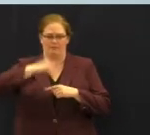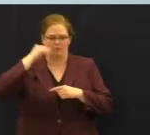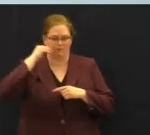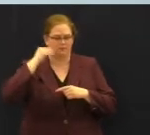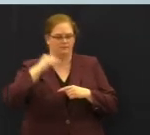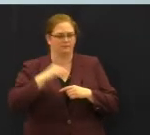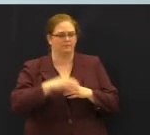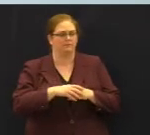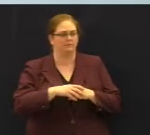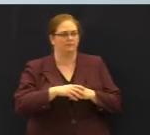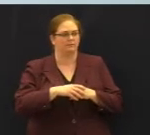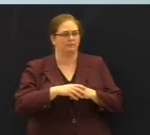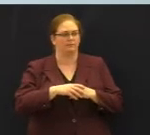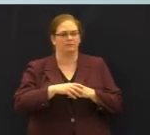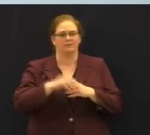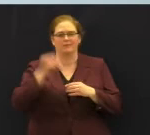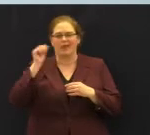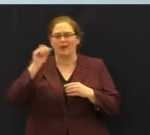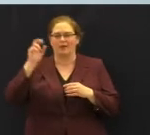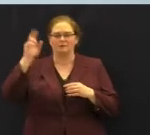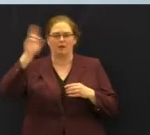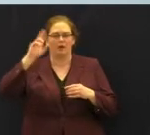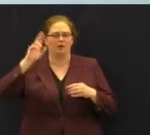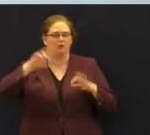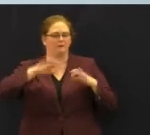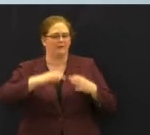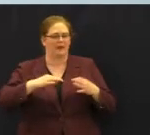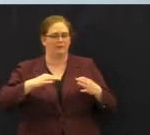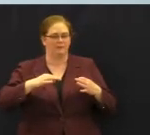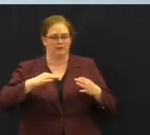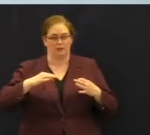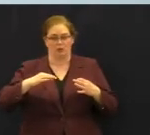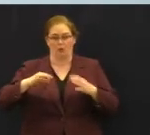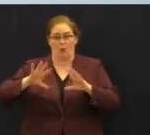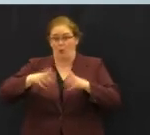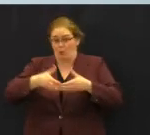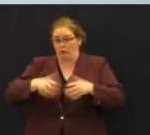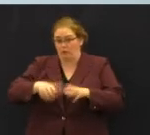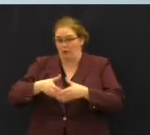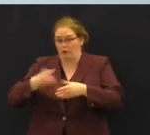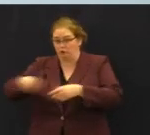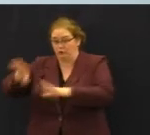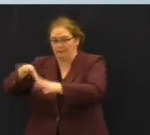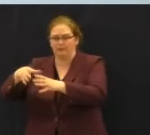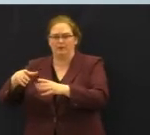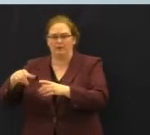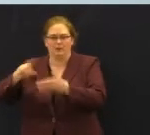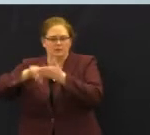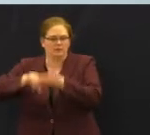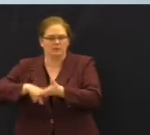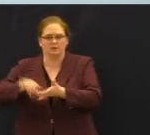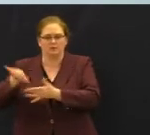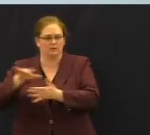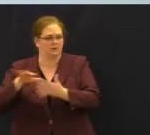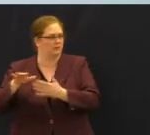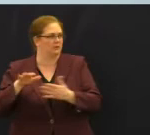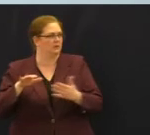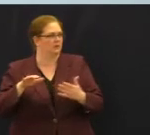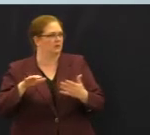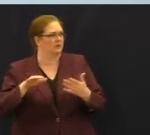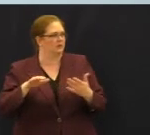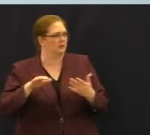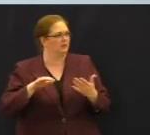them, aunts and uncles and other friends who were on the trip with them, they looked at, is it possible, because don't